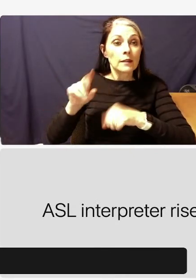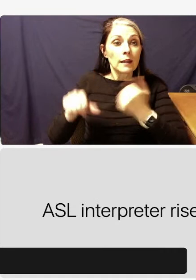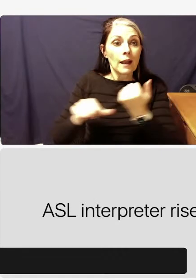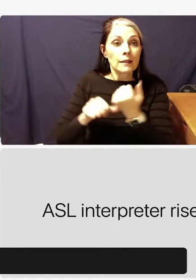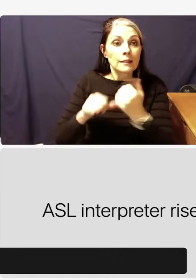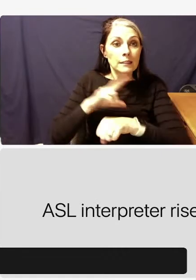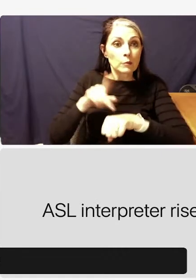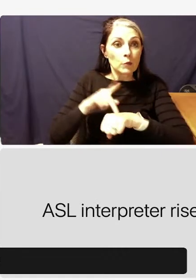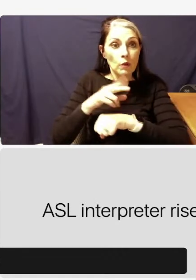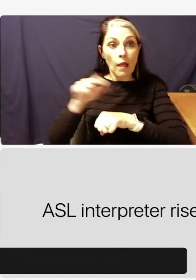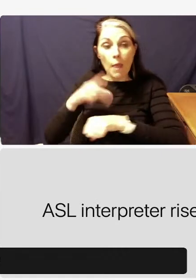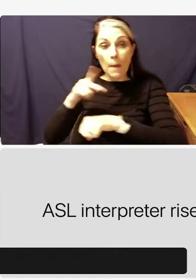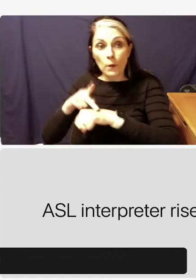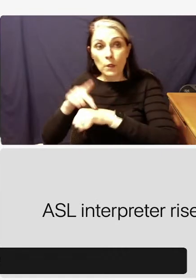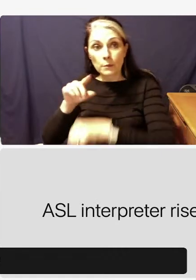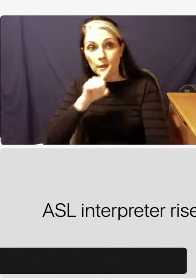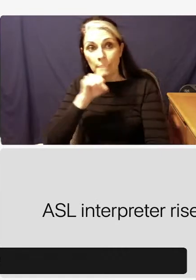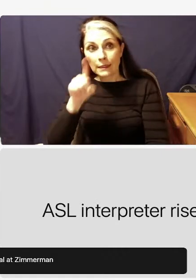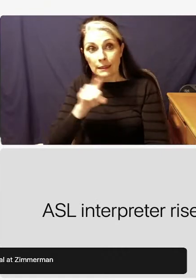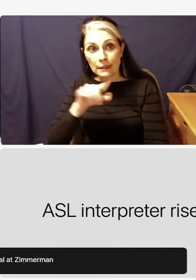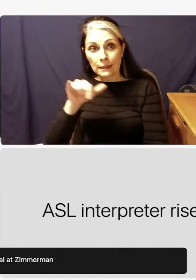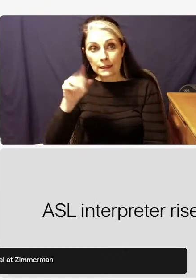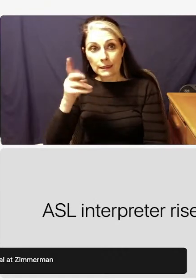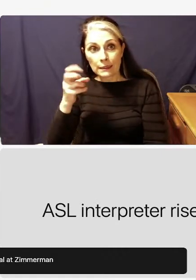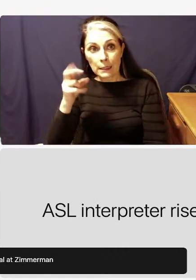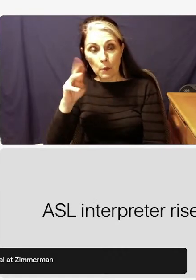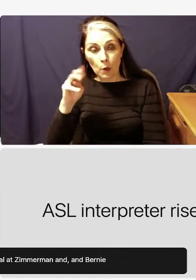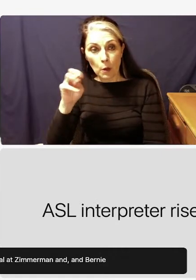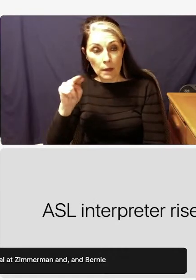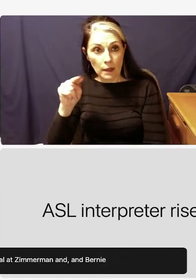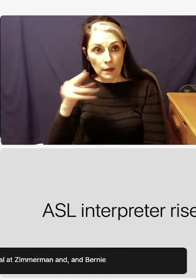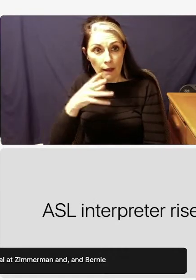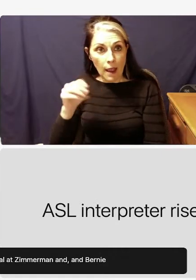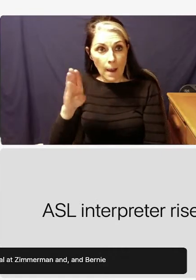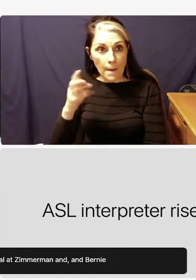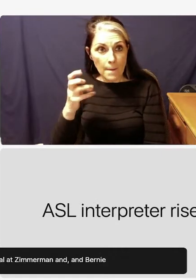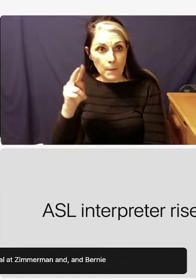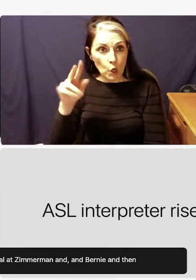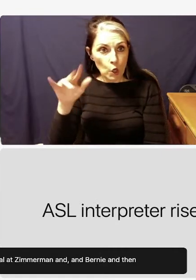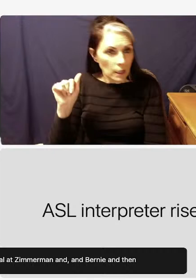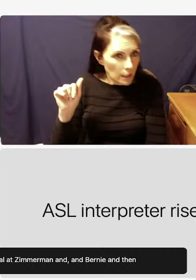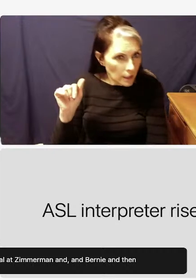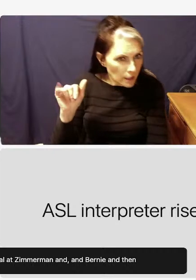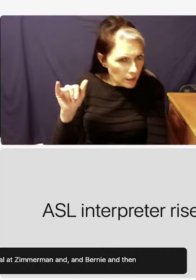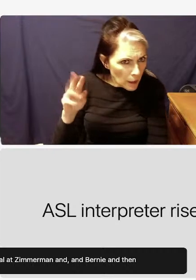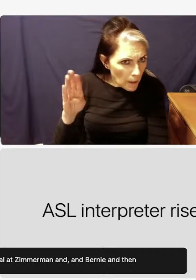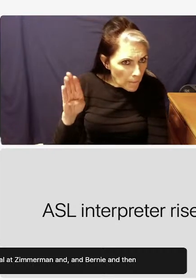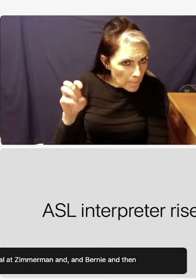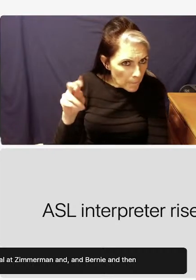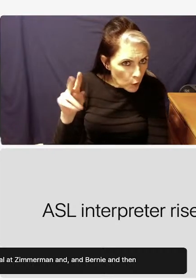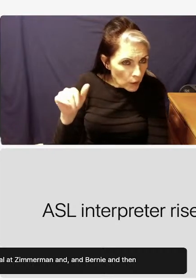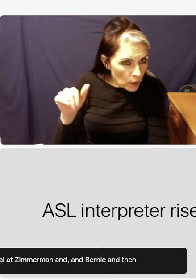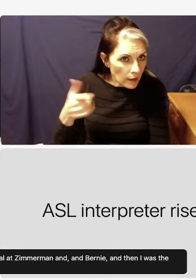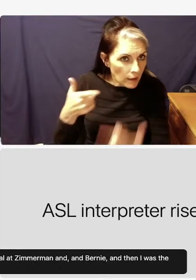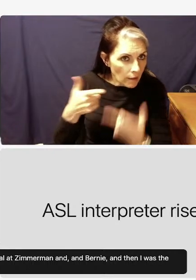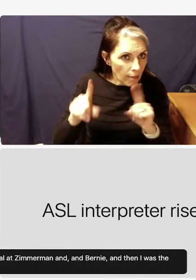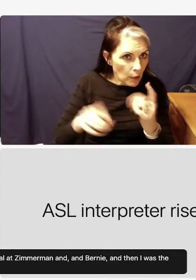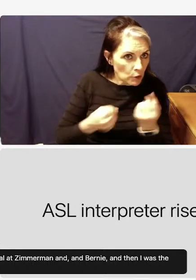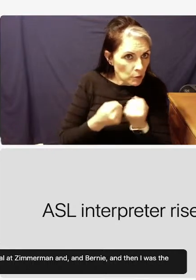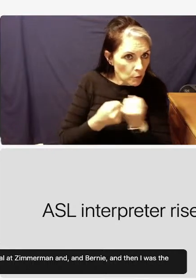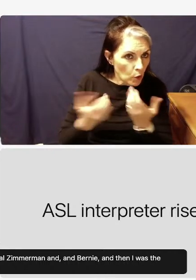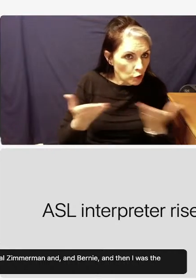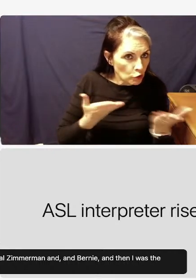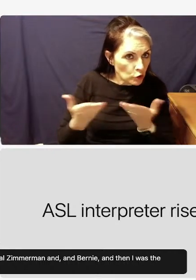principal at zimmerman and um and bernie and then i was the director of language support services